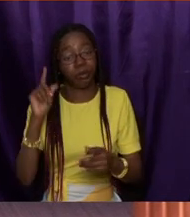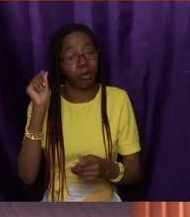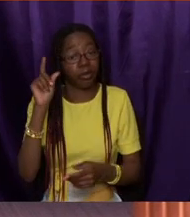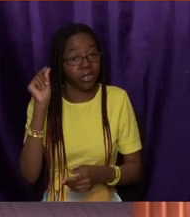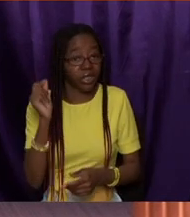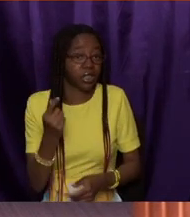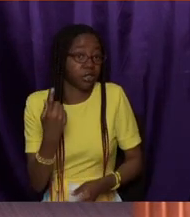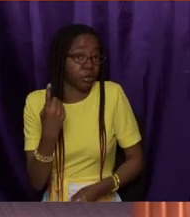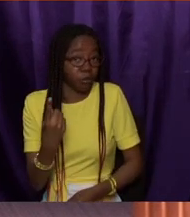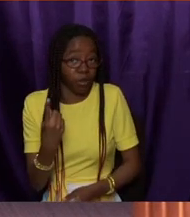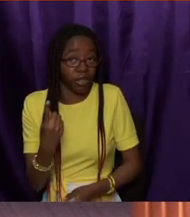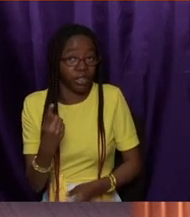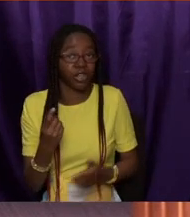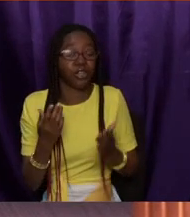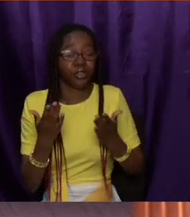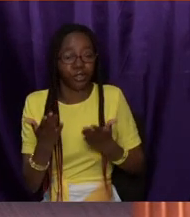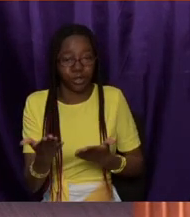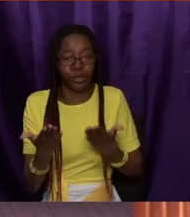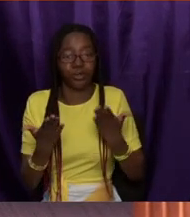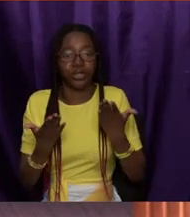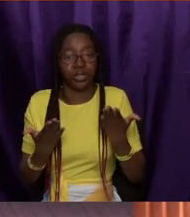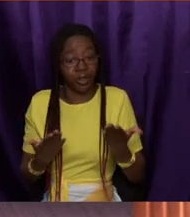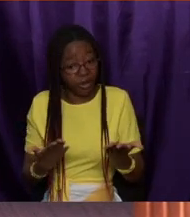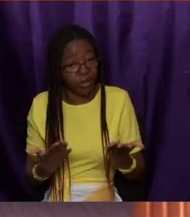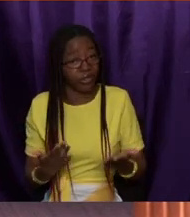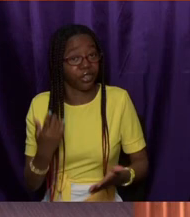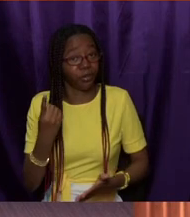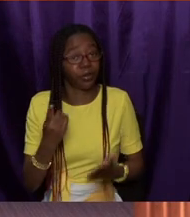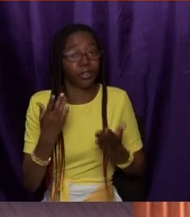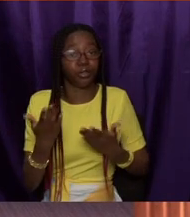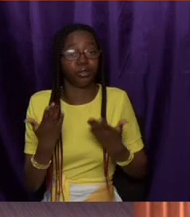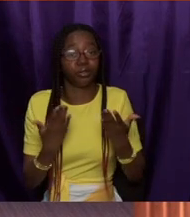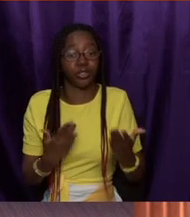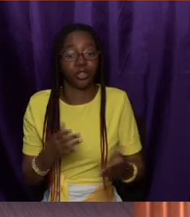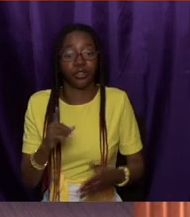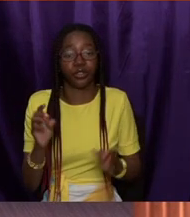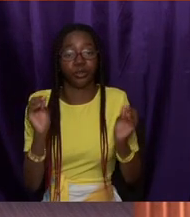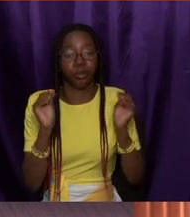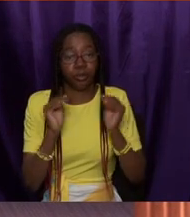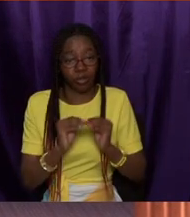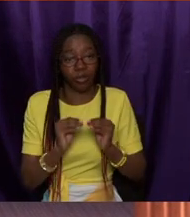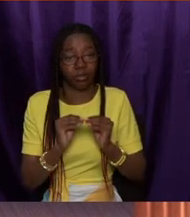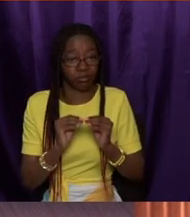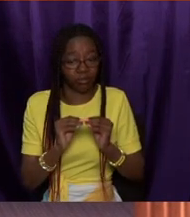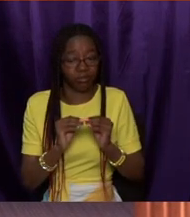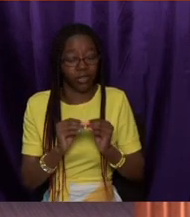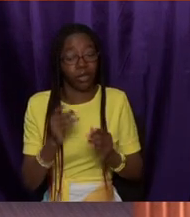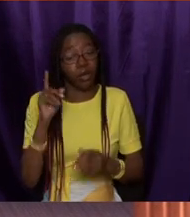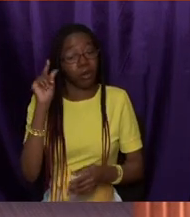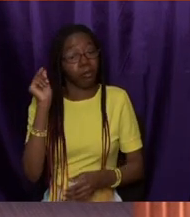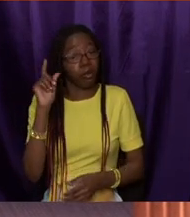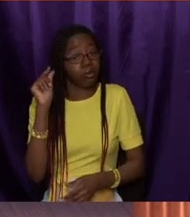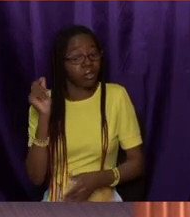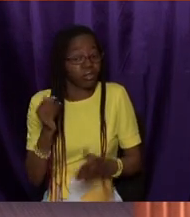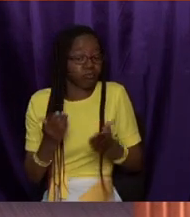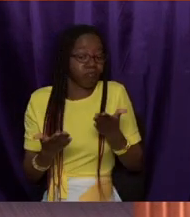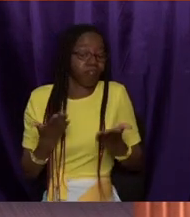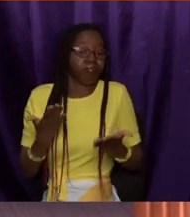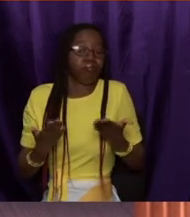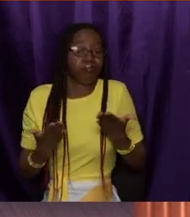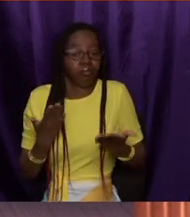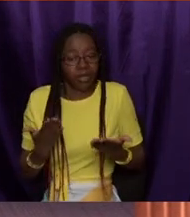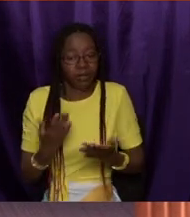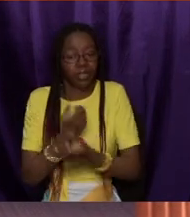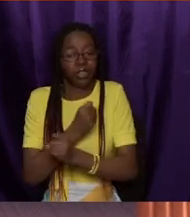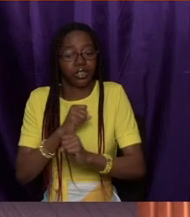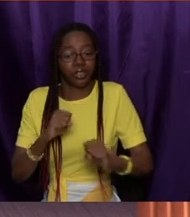often the one you've served and the one who served you most. Moses may be a secure